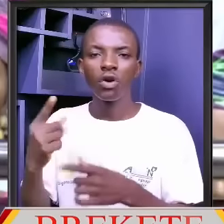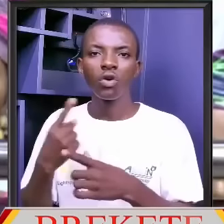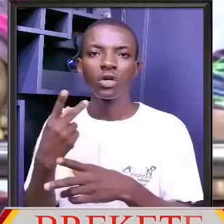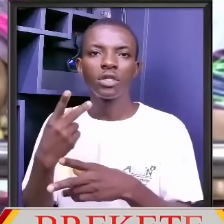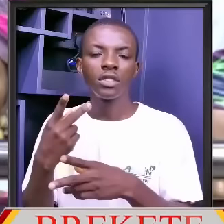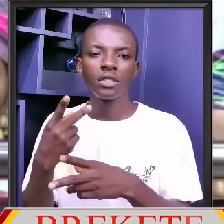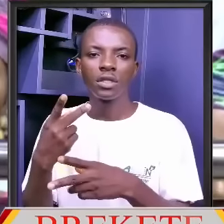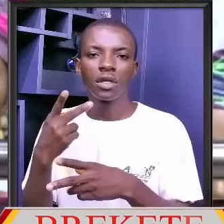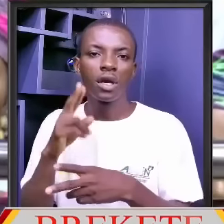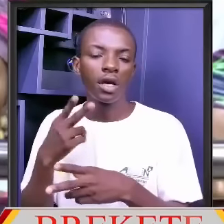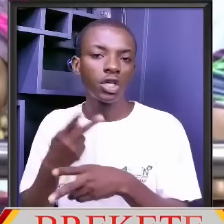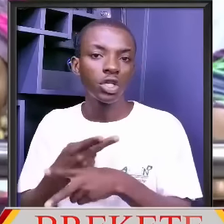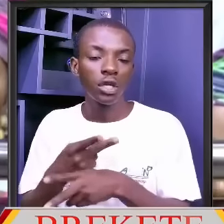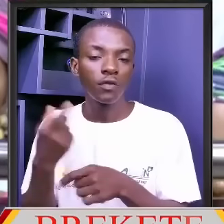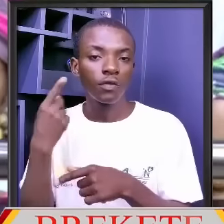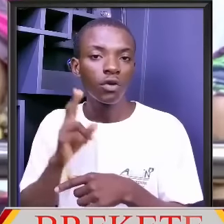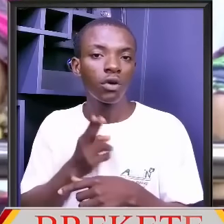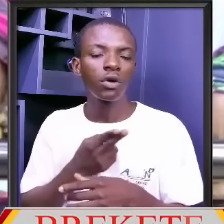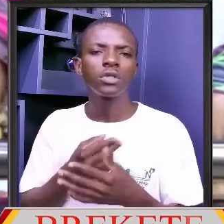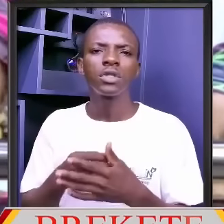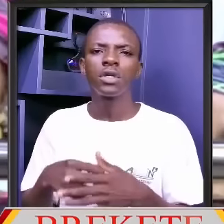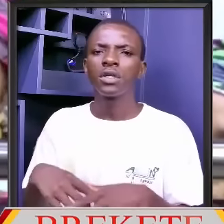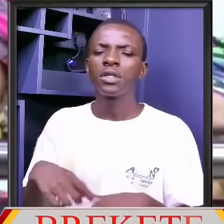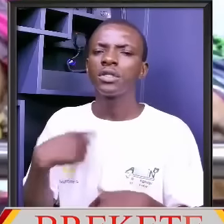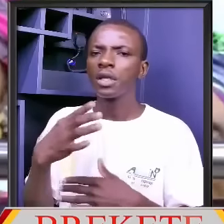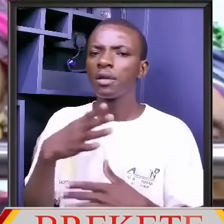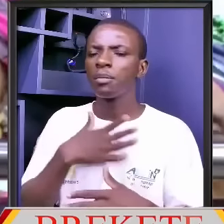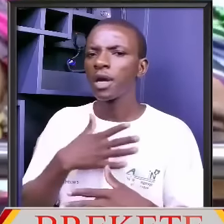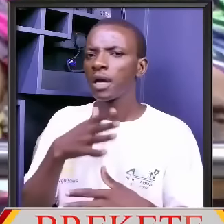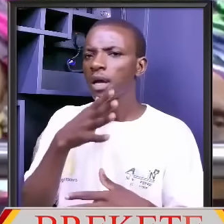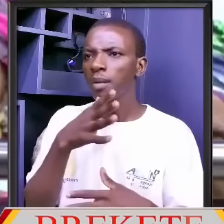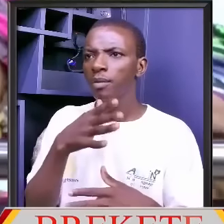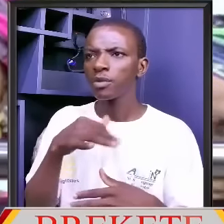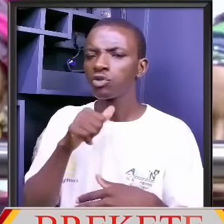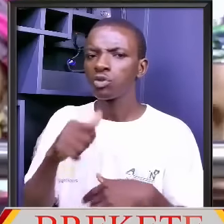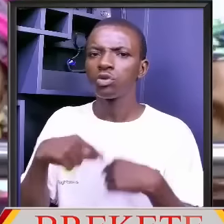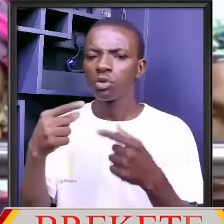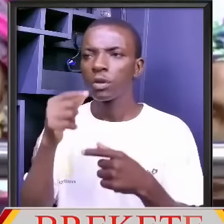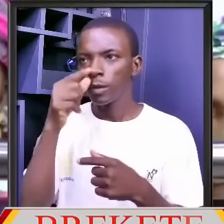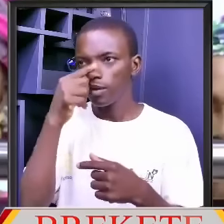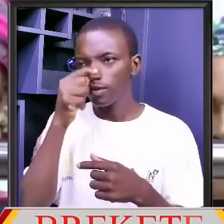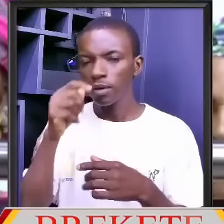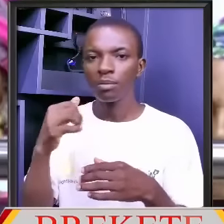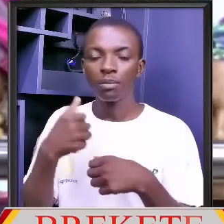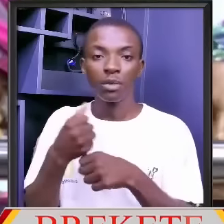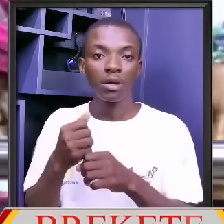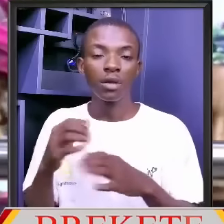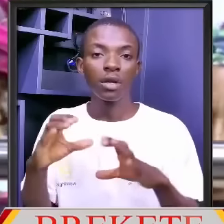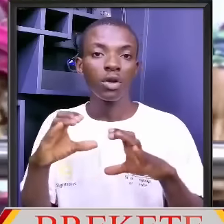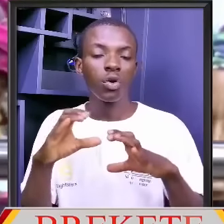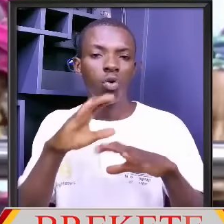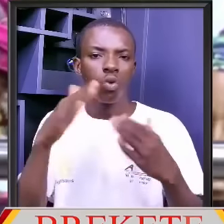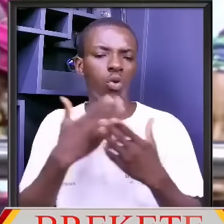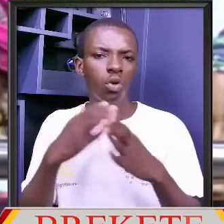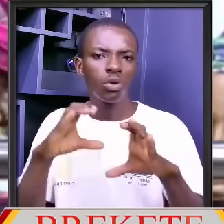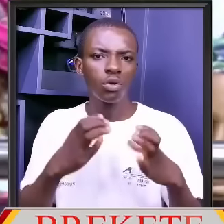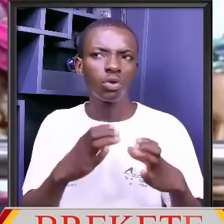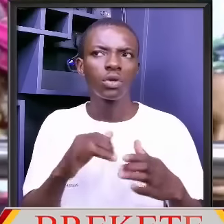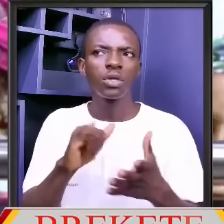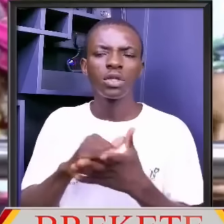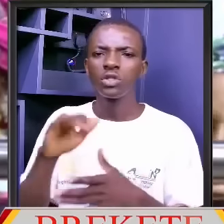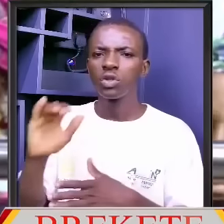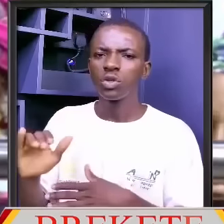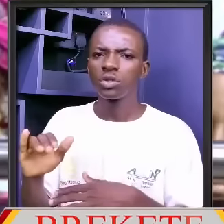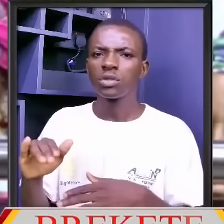and I dey cater for us. So I come tell my mama say I no go. I come make the whole community come gather. They come say this your pikin.